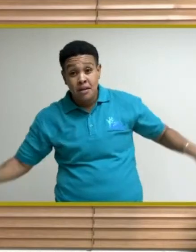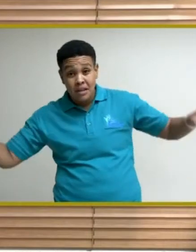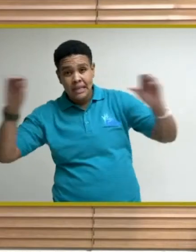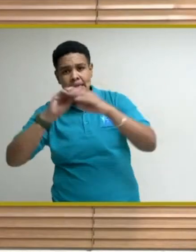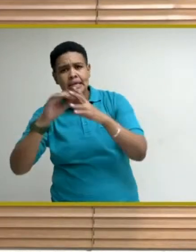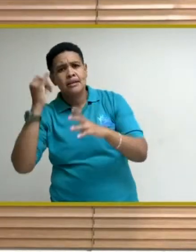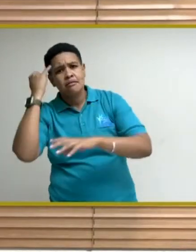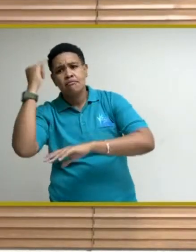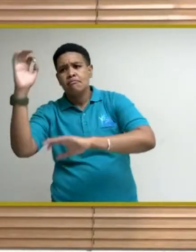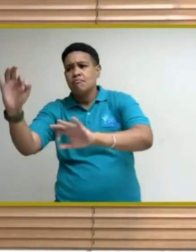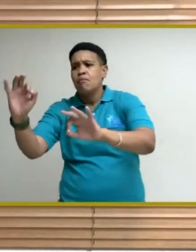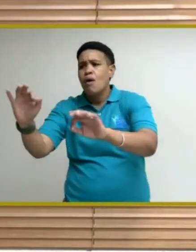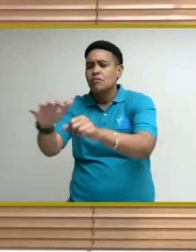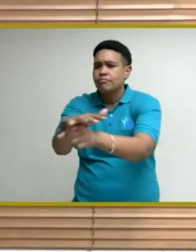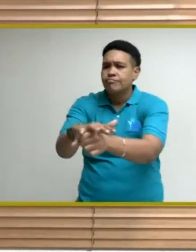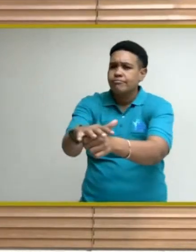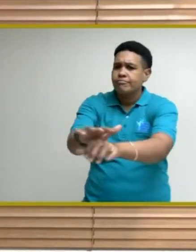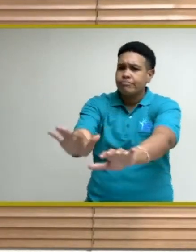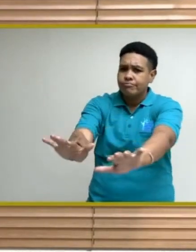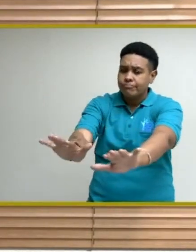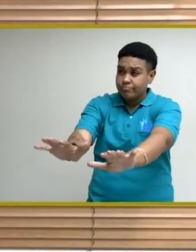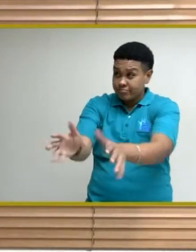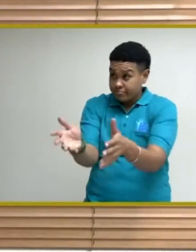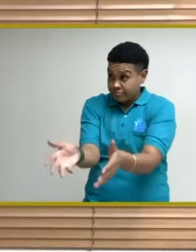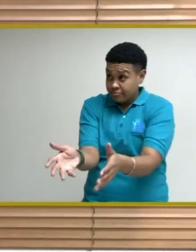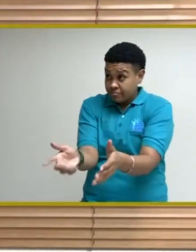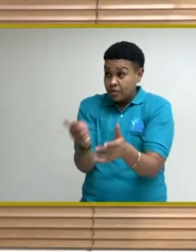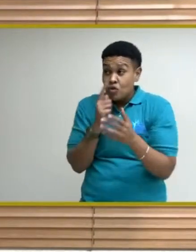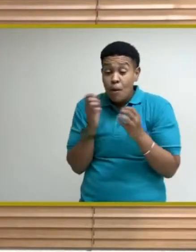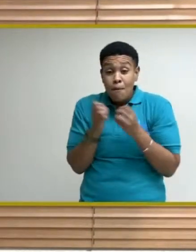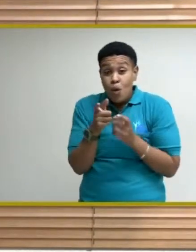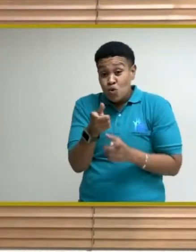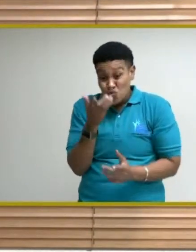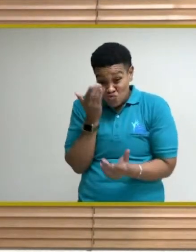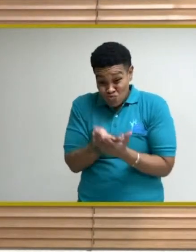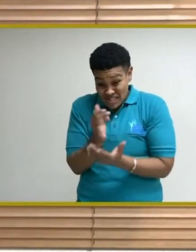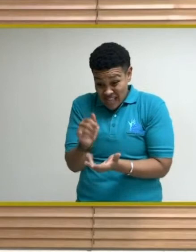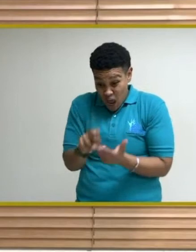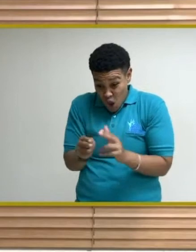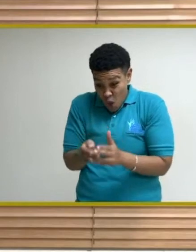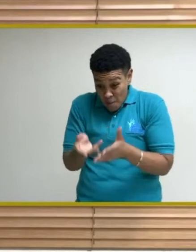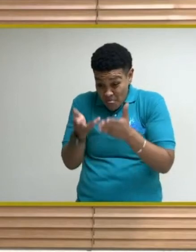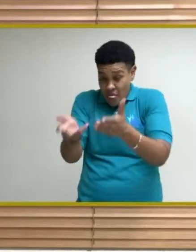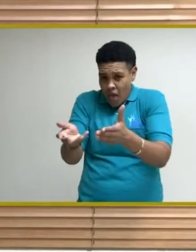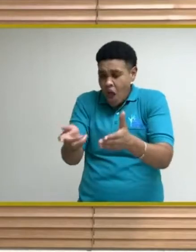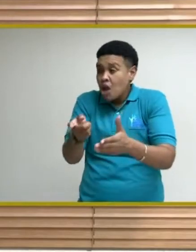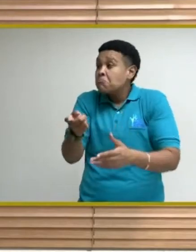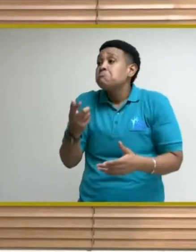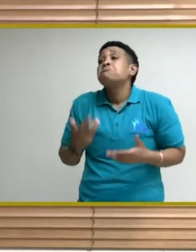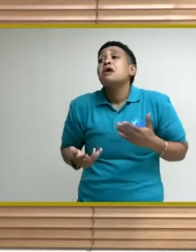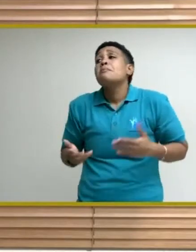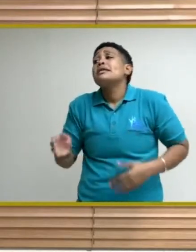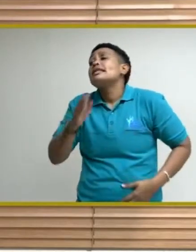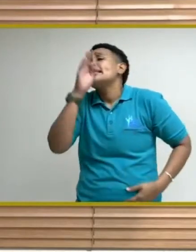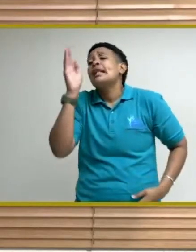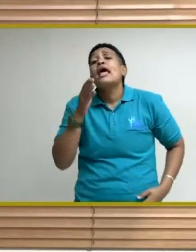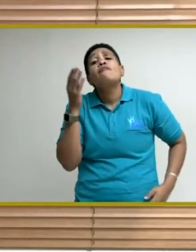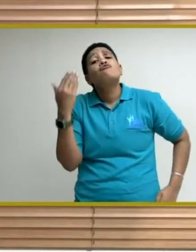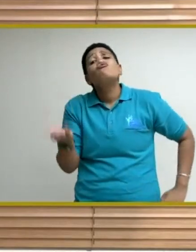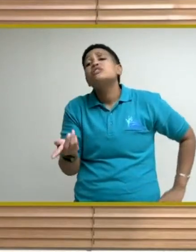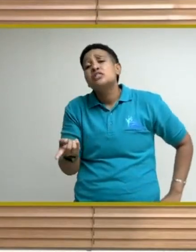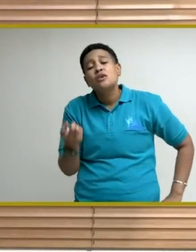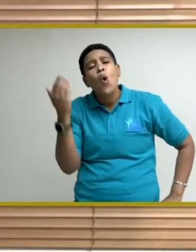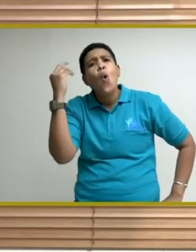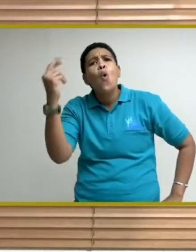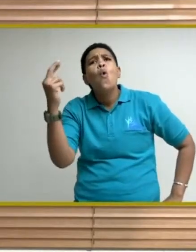ideal scenario. The truth is, the more you get to that figure, and you may never get to that figure, let's hope you do, but